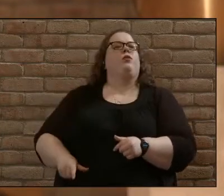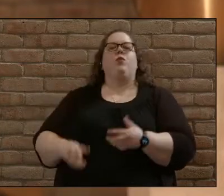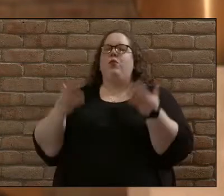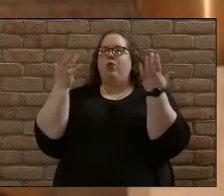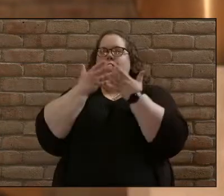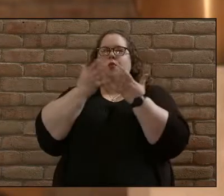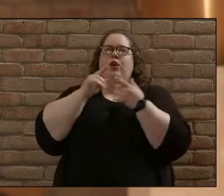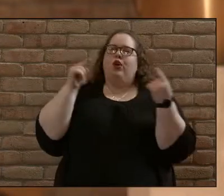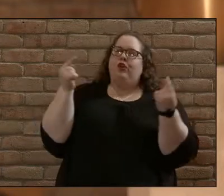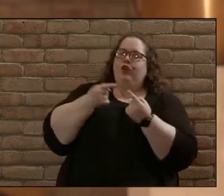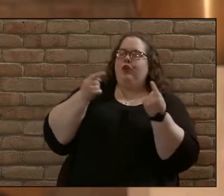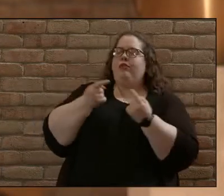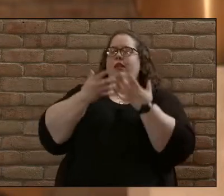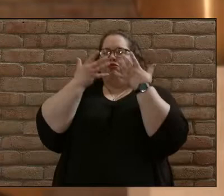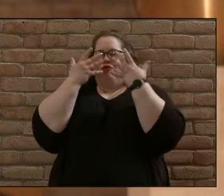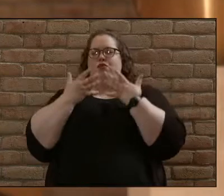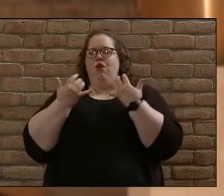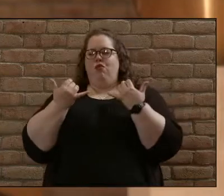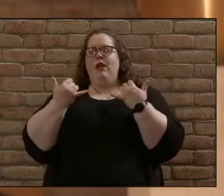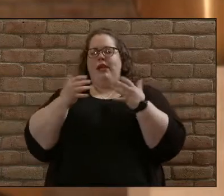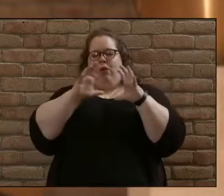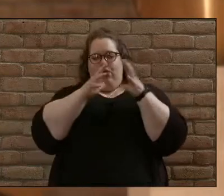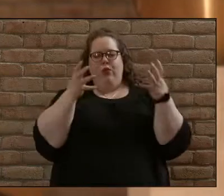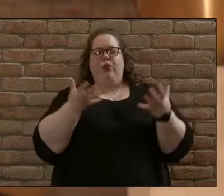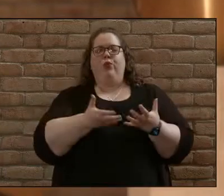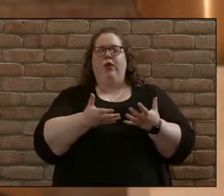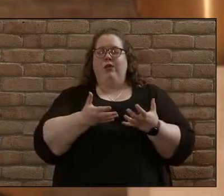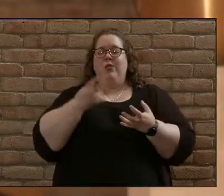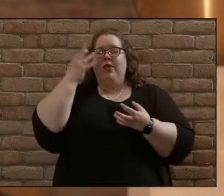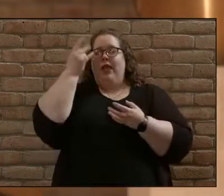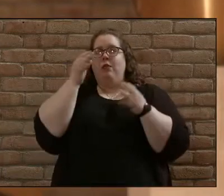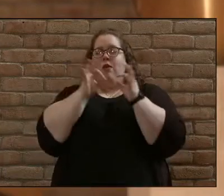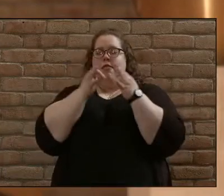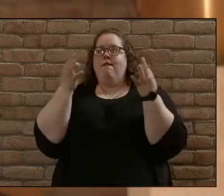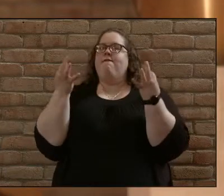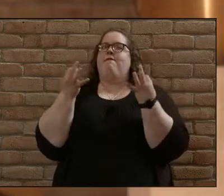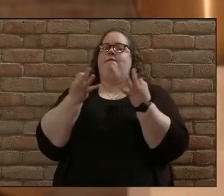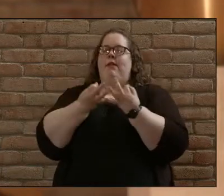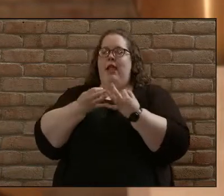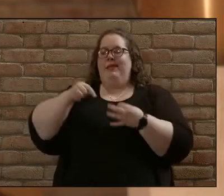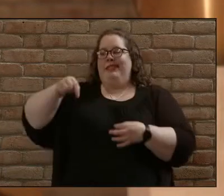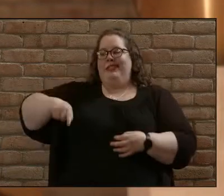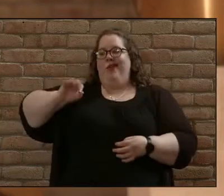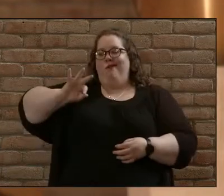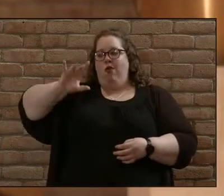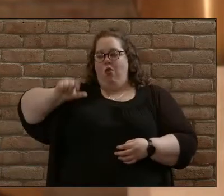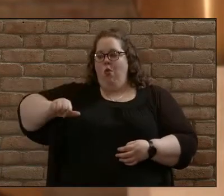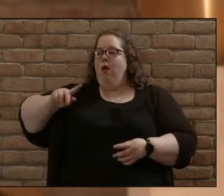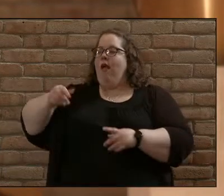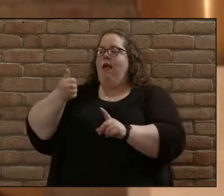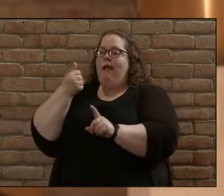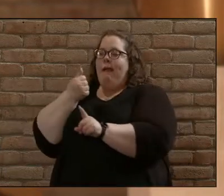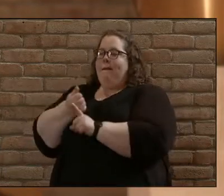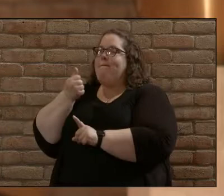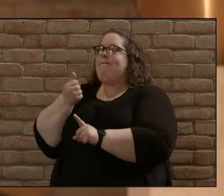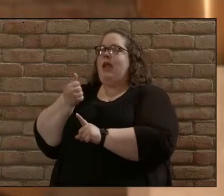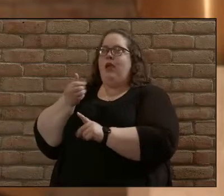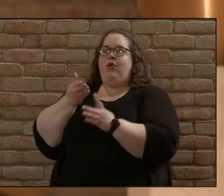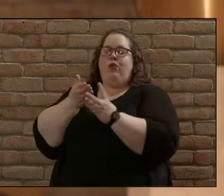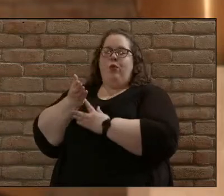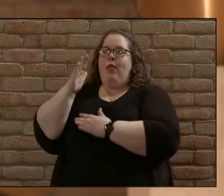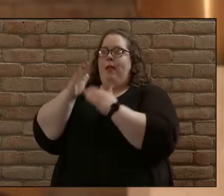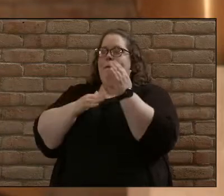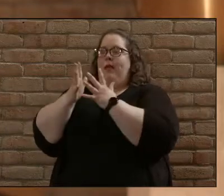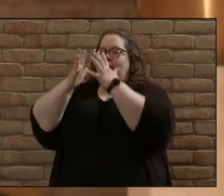this world. We think of the families that have been impacted down in Florida with this building that